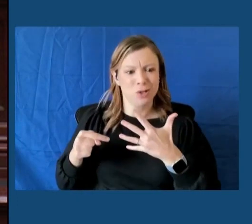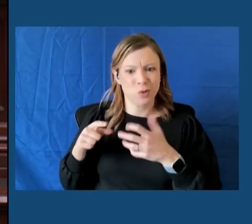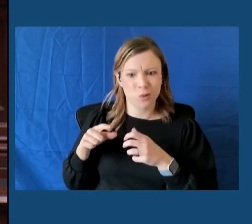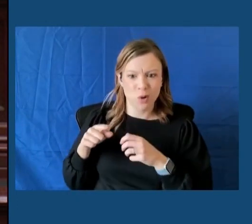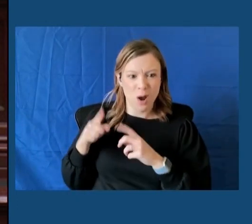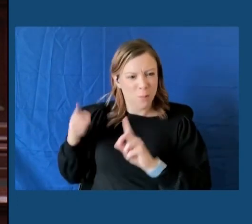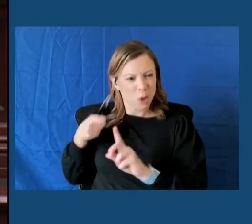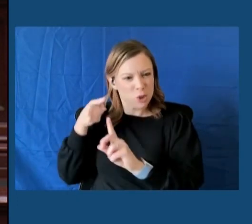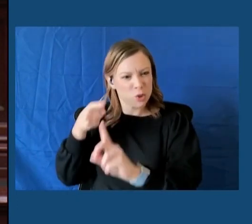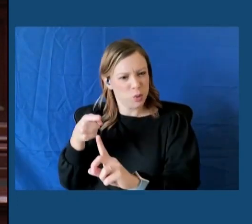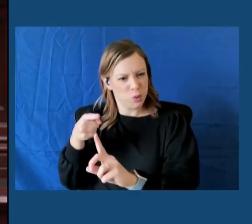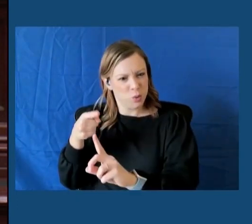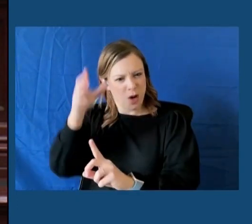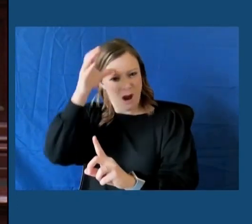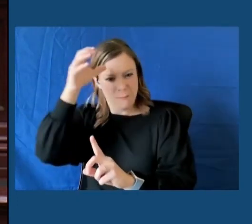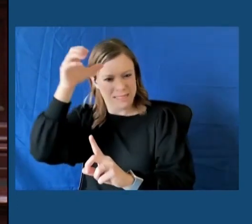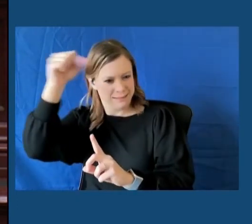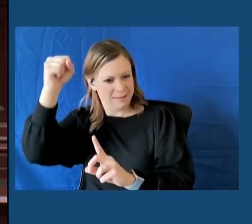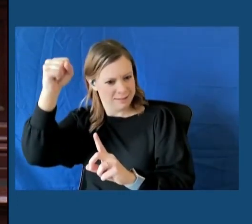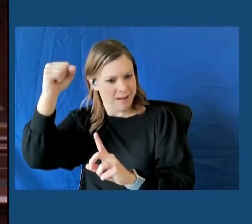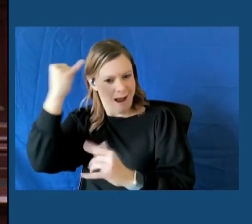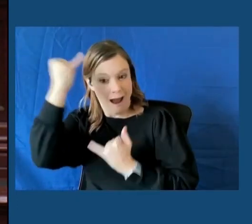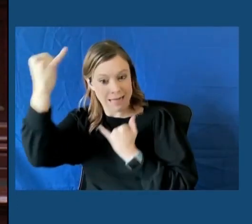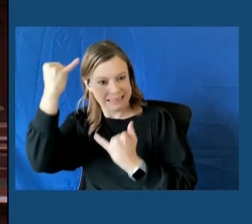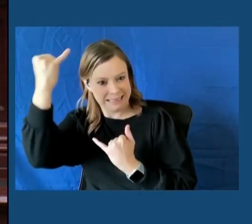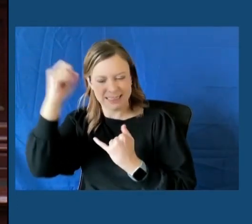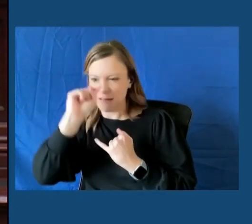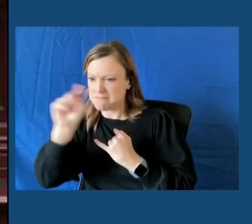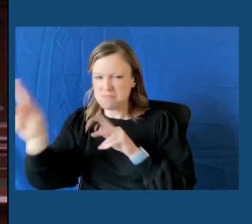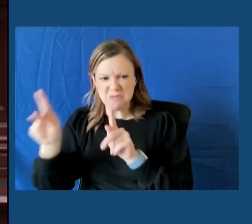that lift up the people of this great state.